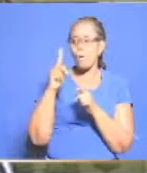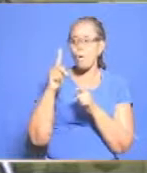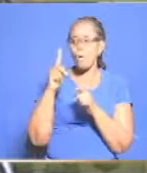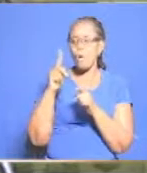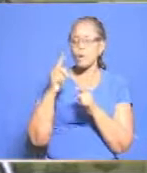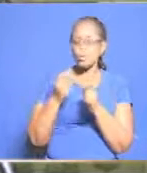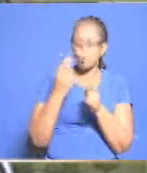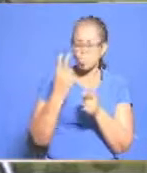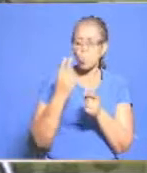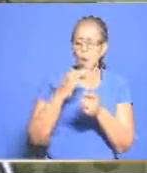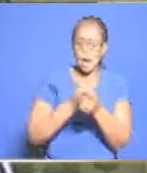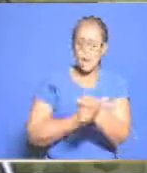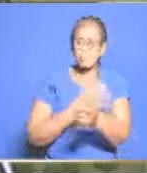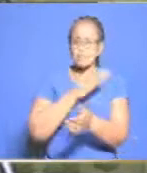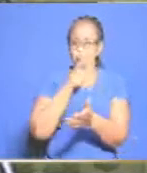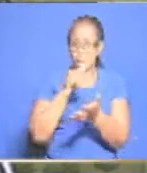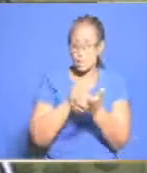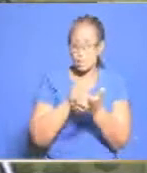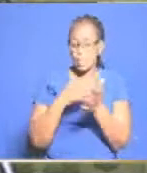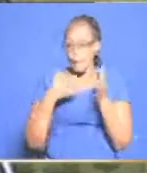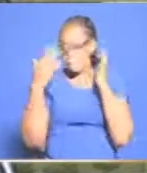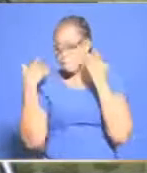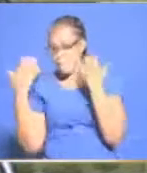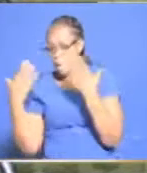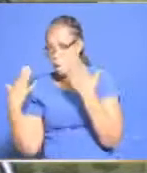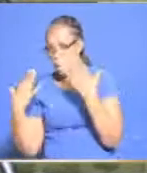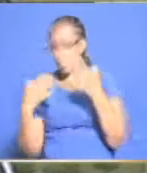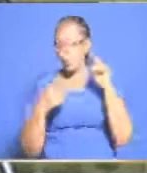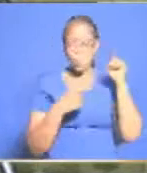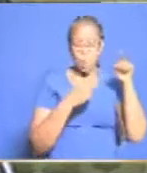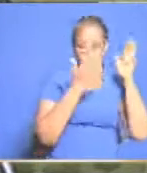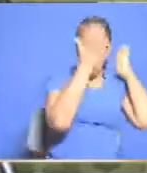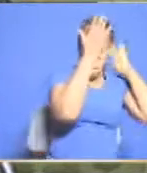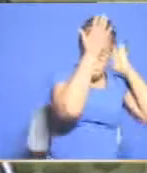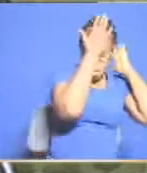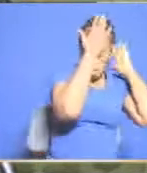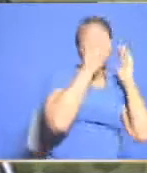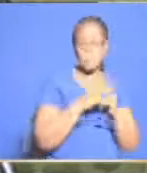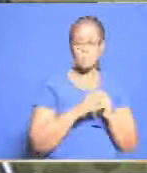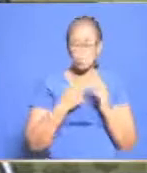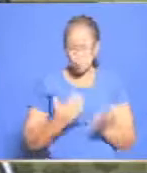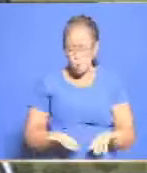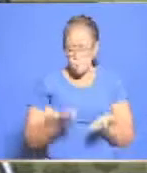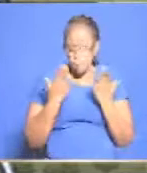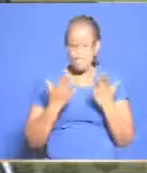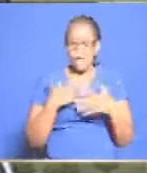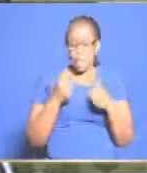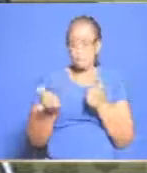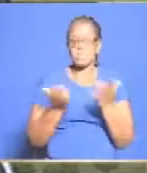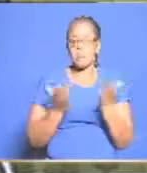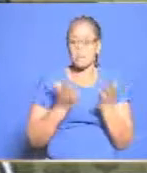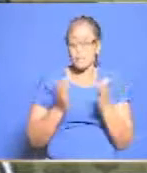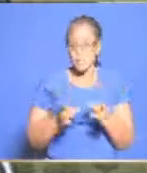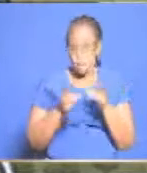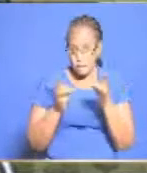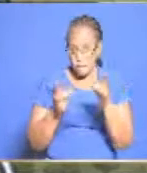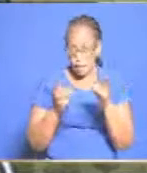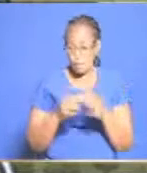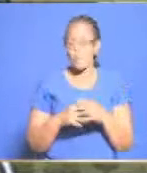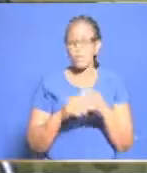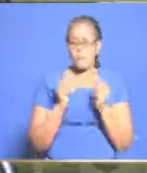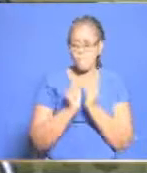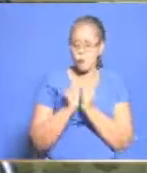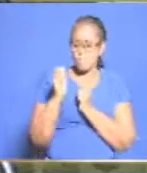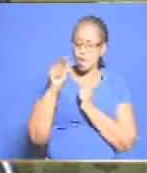cancer centers in Meru and Kakamega. Further, to improve health service delivery, Kenyan shilling